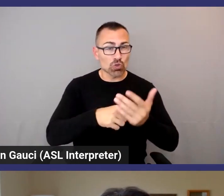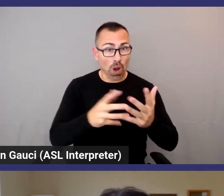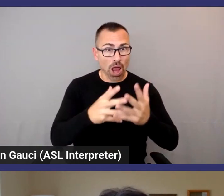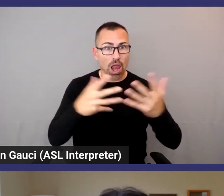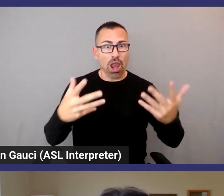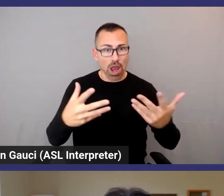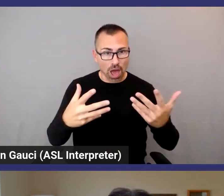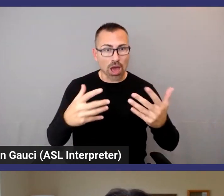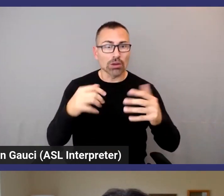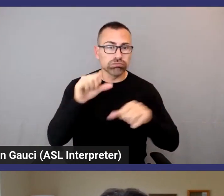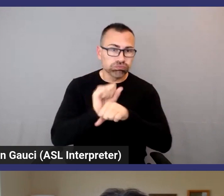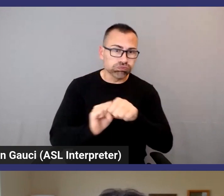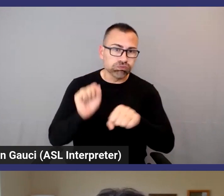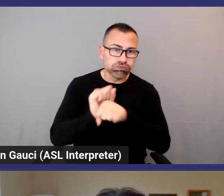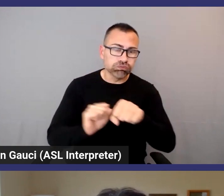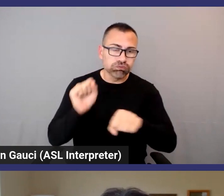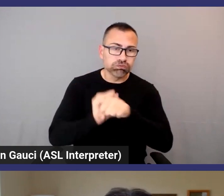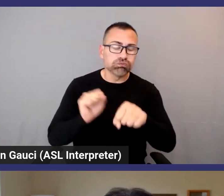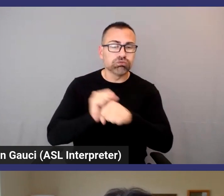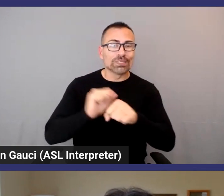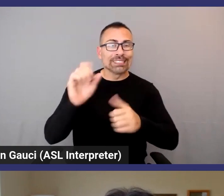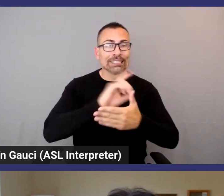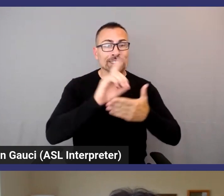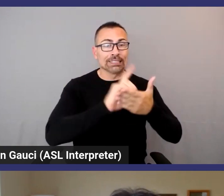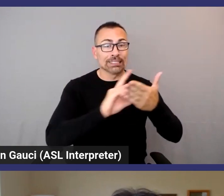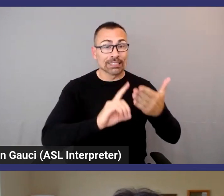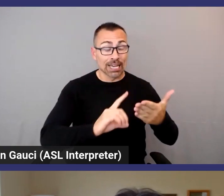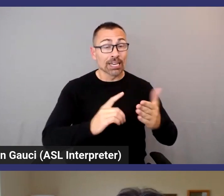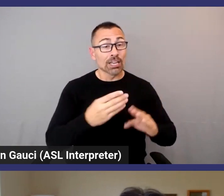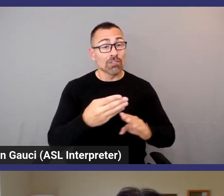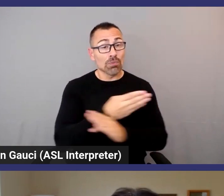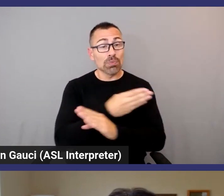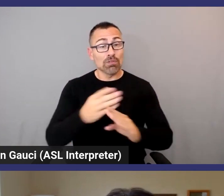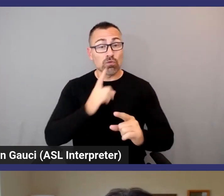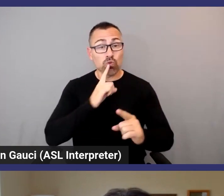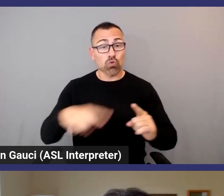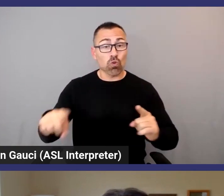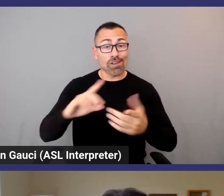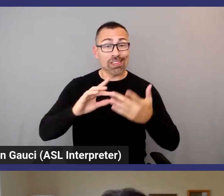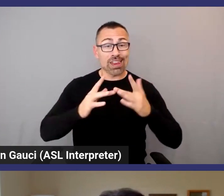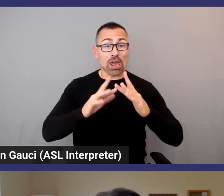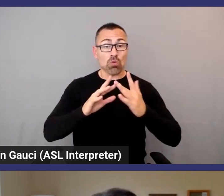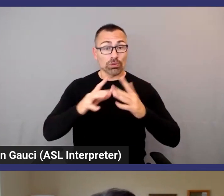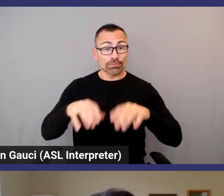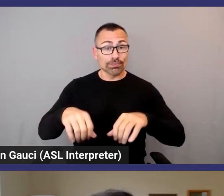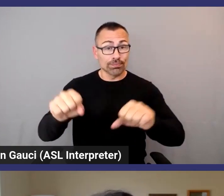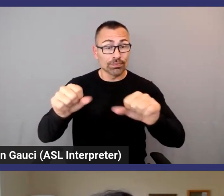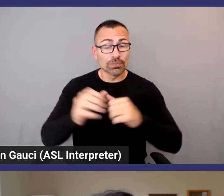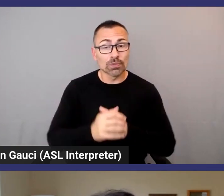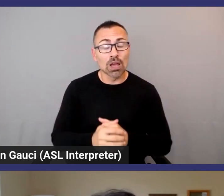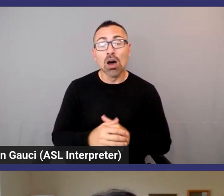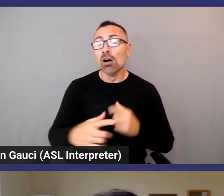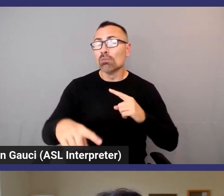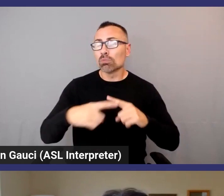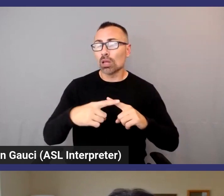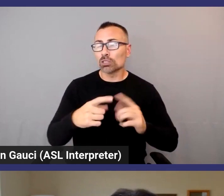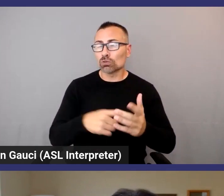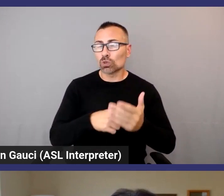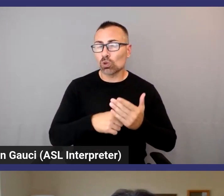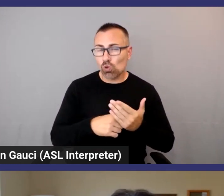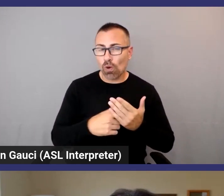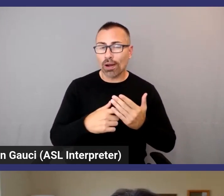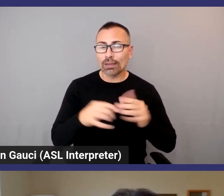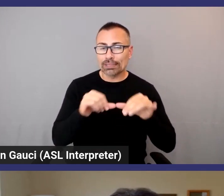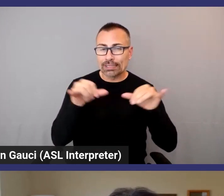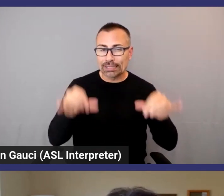in designing even before the networks are put in. They also require huge system integration efforts. Then